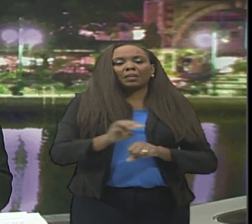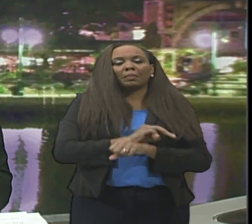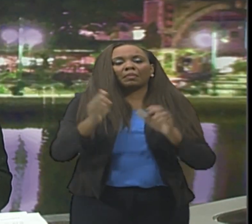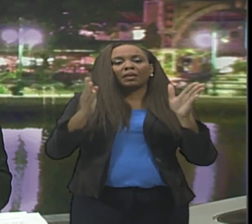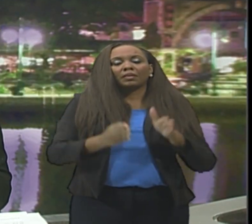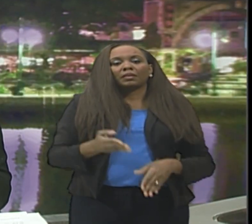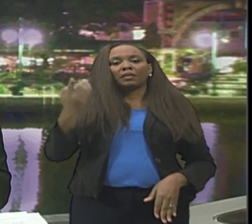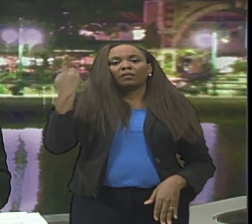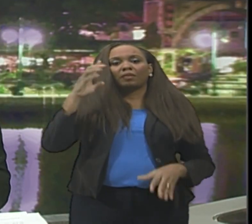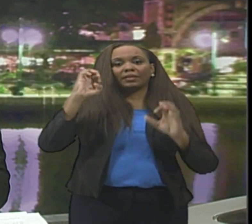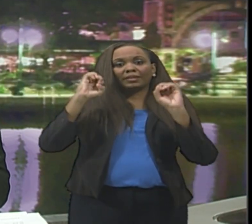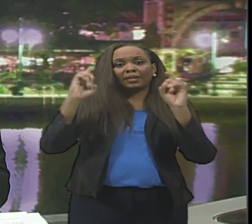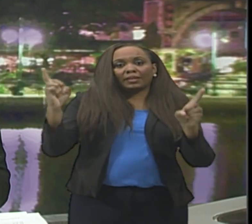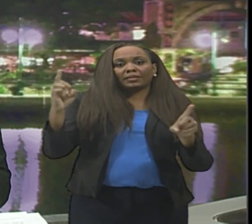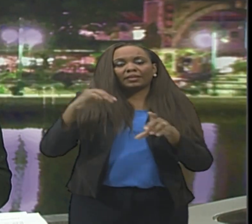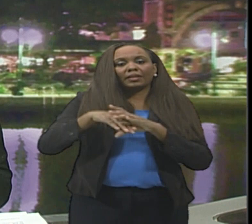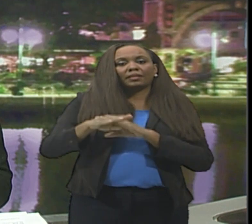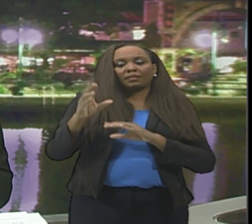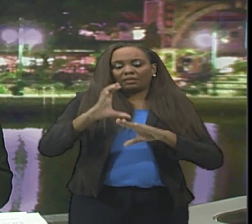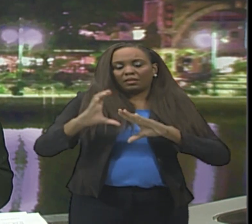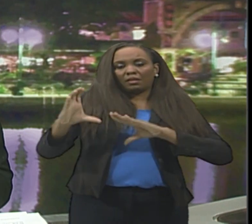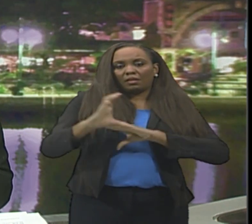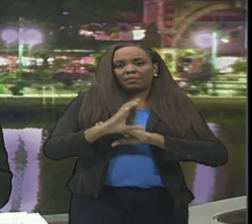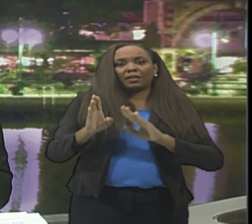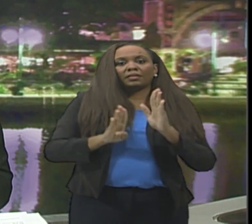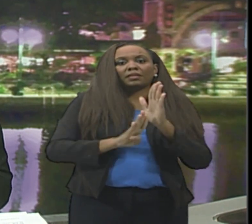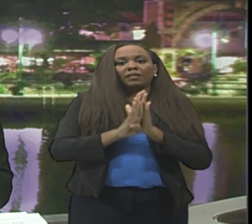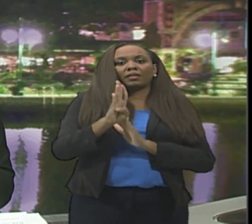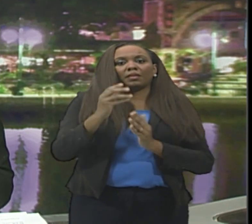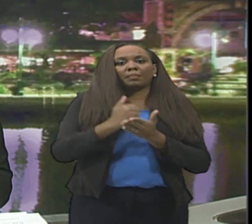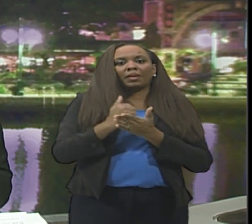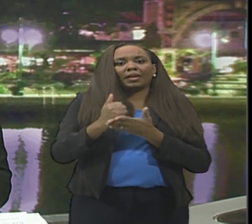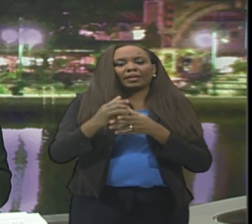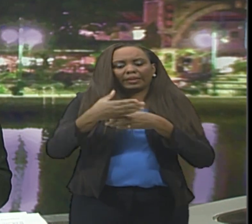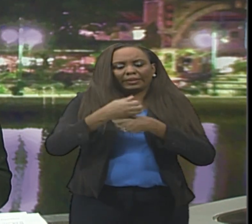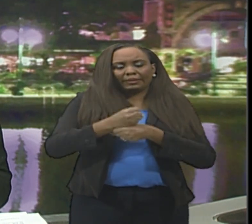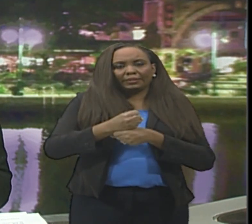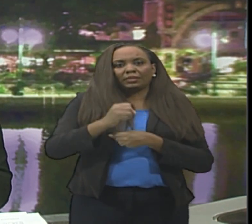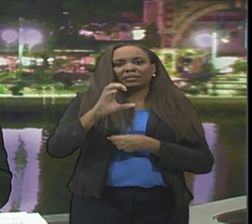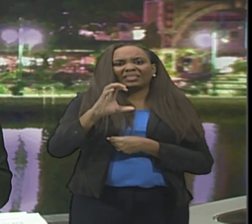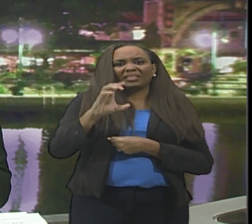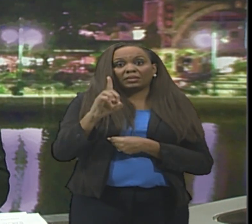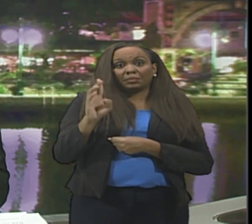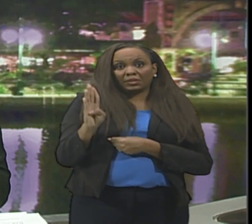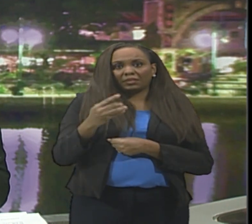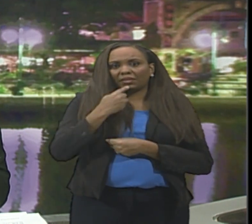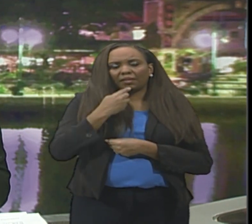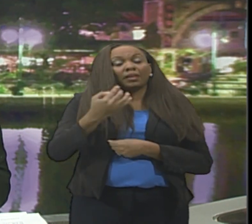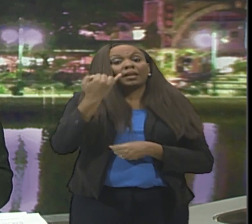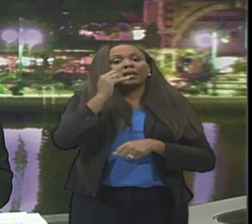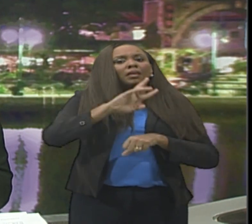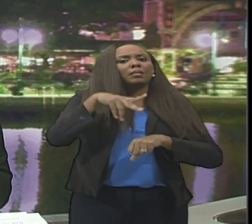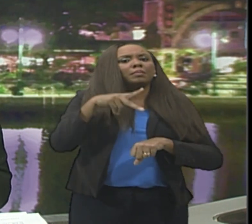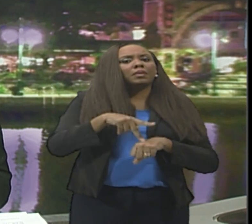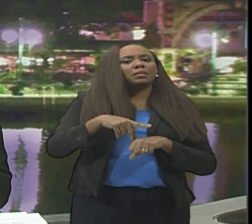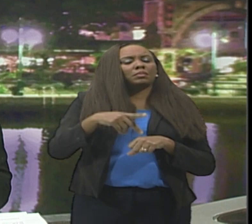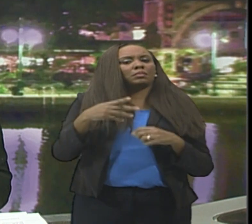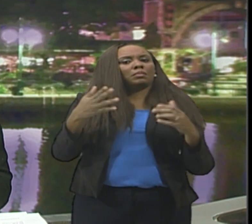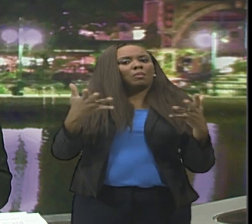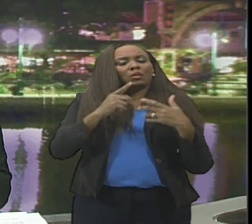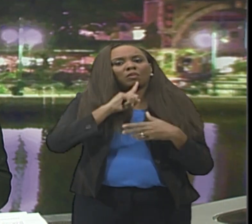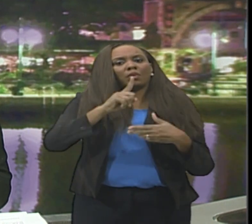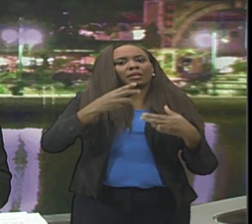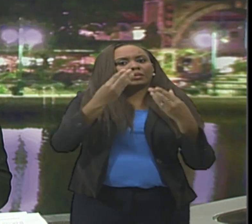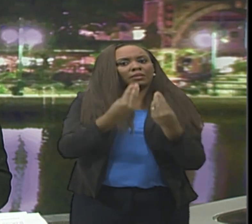Portfolio Manager in Education at the Caribbean Development Bank, Ida Mae Denny, is stressing that if principals are to deal successfully